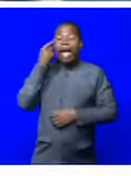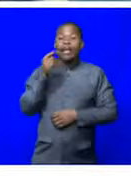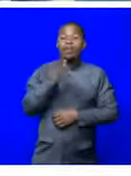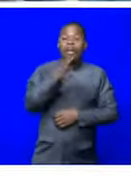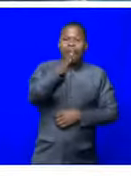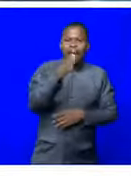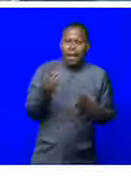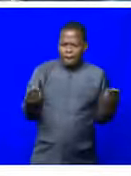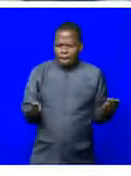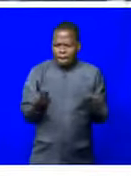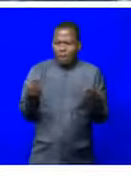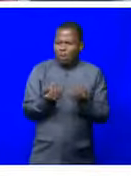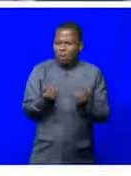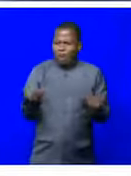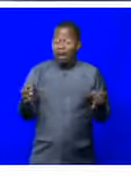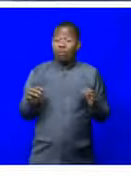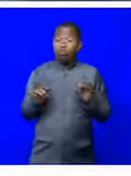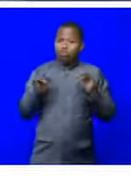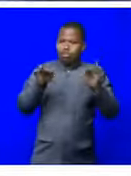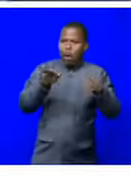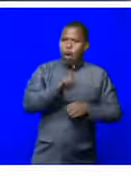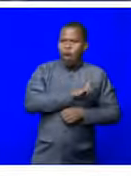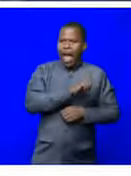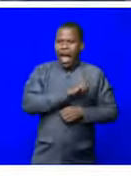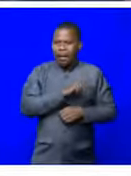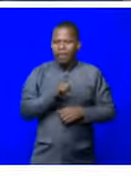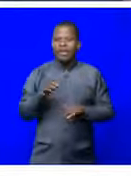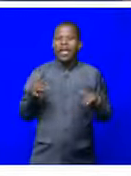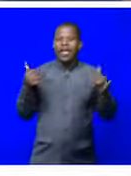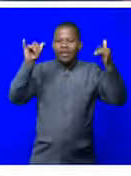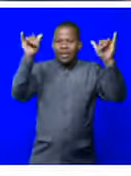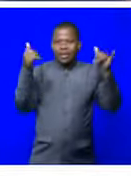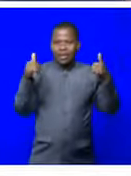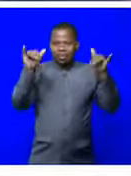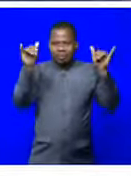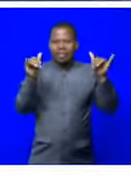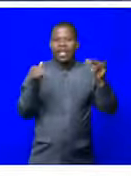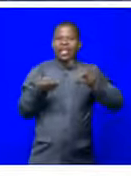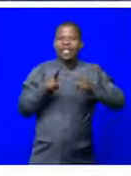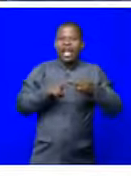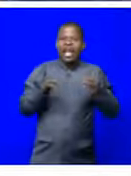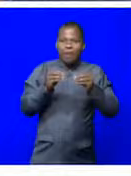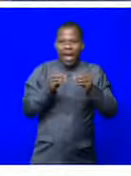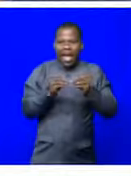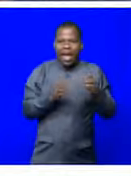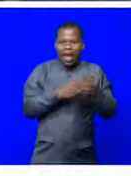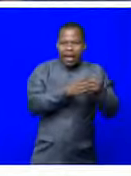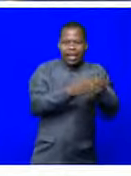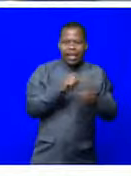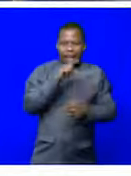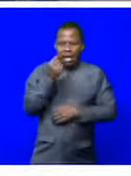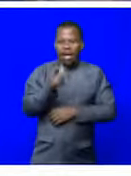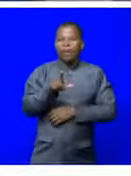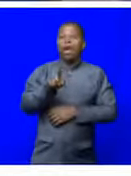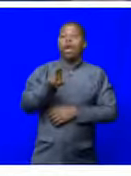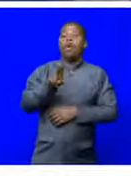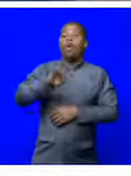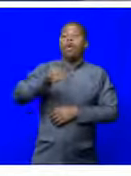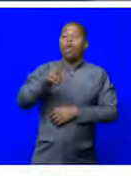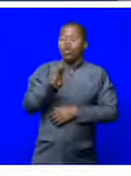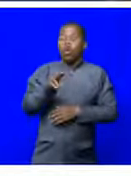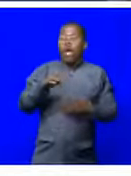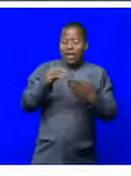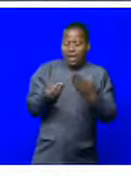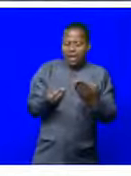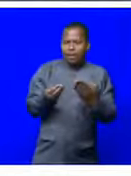umkhankaso weLuju Festival lapho khona besihlonyeliswa ngemathikithi ekungena kulo mcimbi lotawuba mhlati ngemashumi